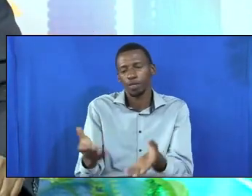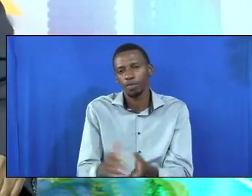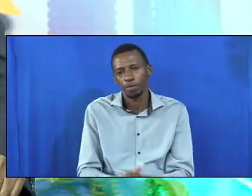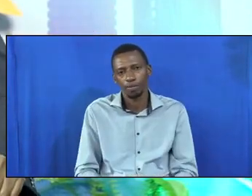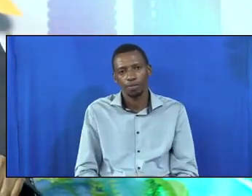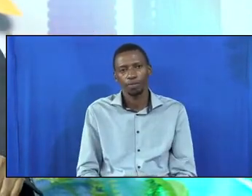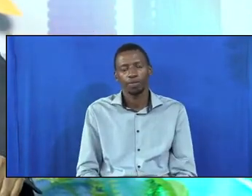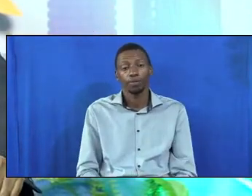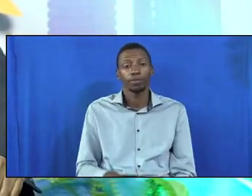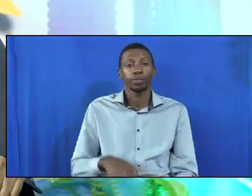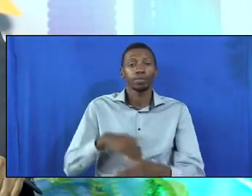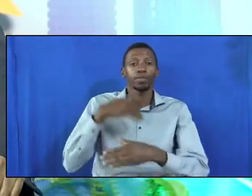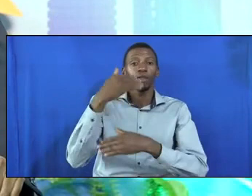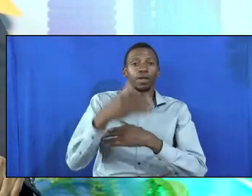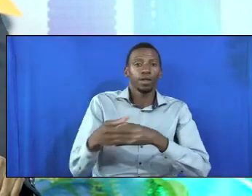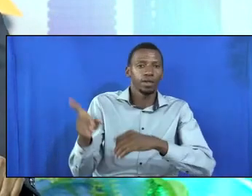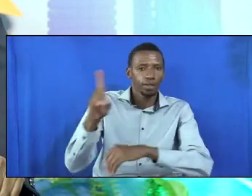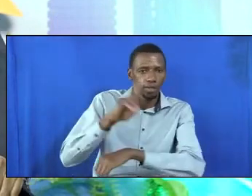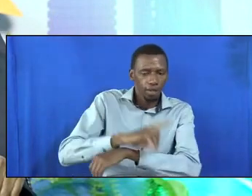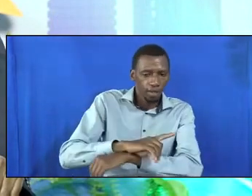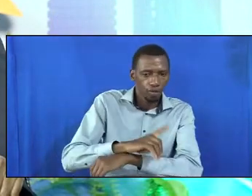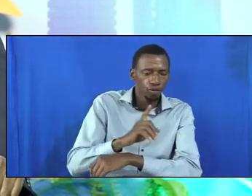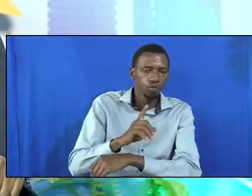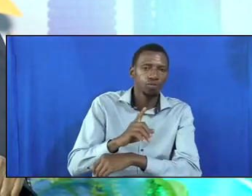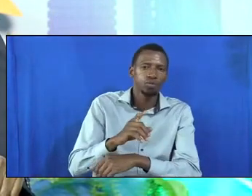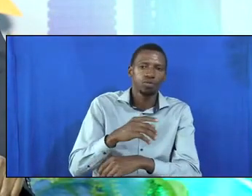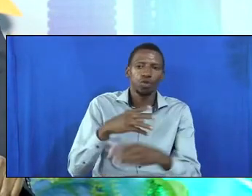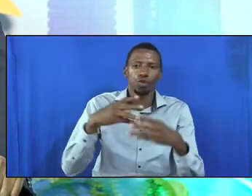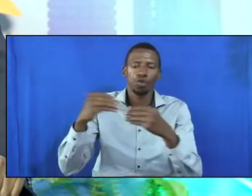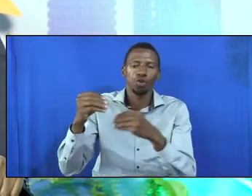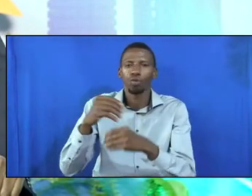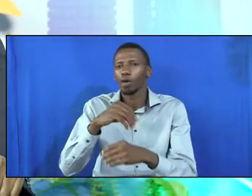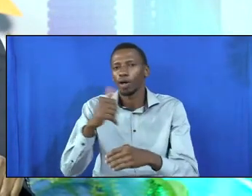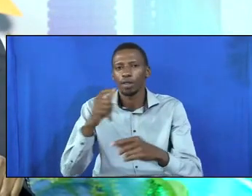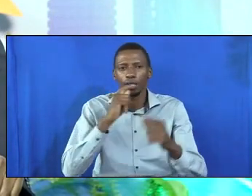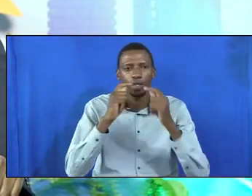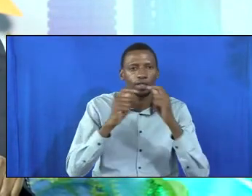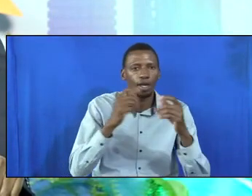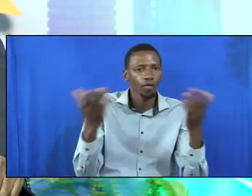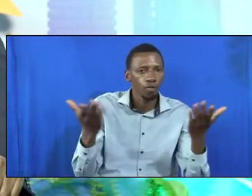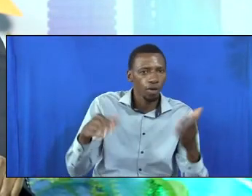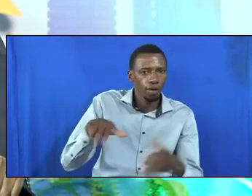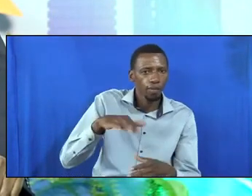The following day, he went for another interview at Nanyuki.